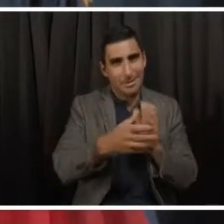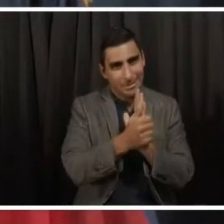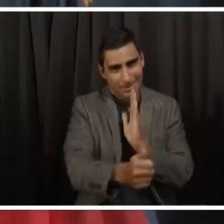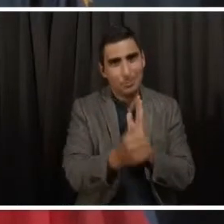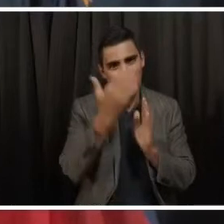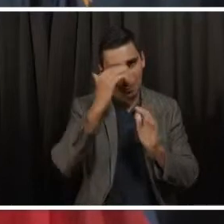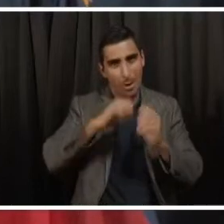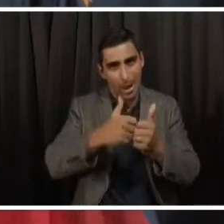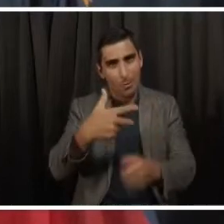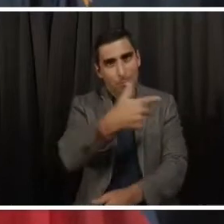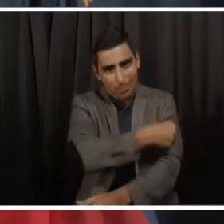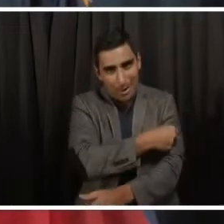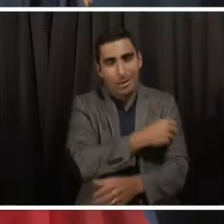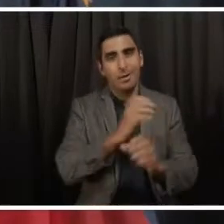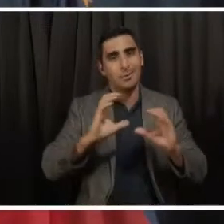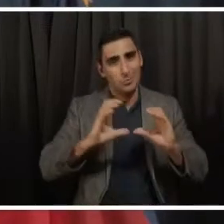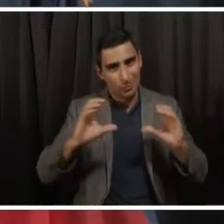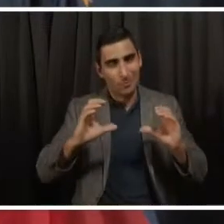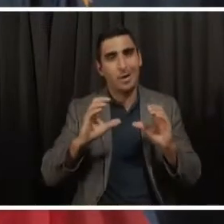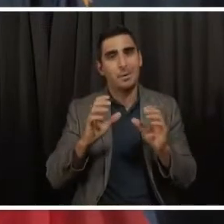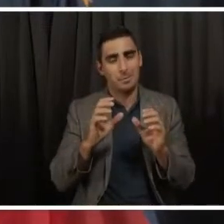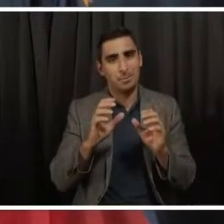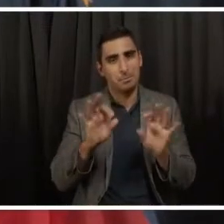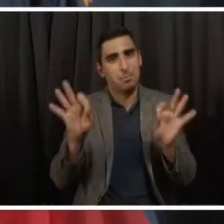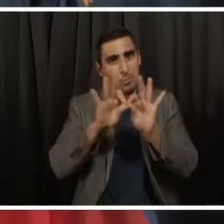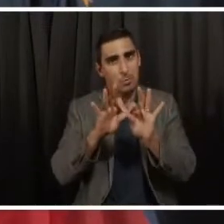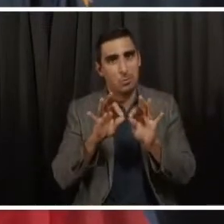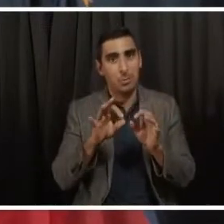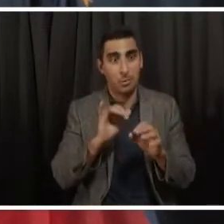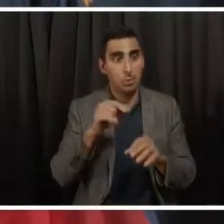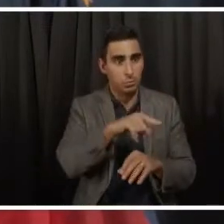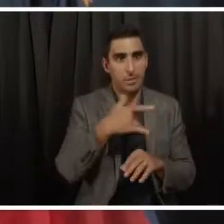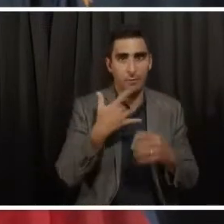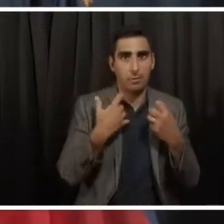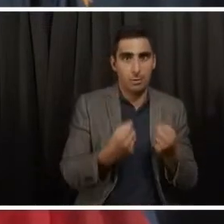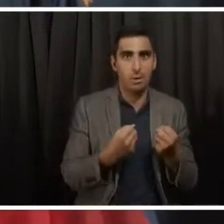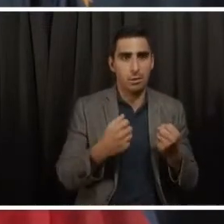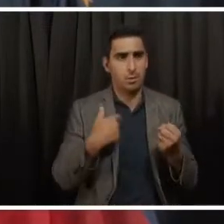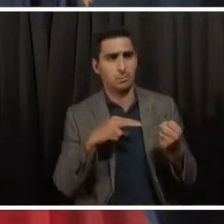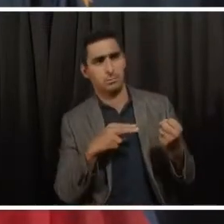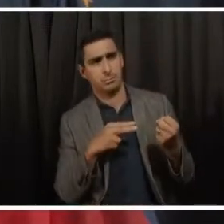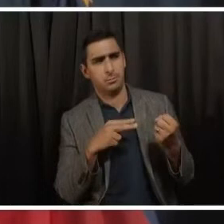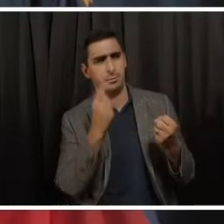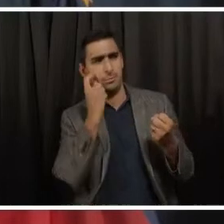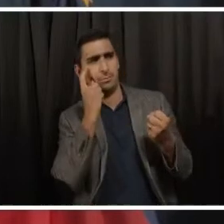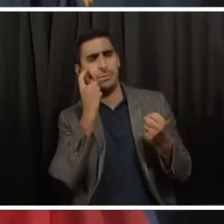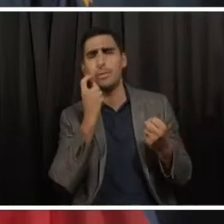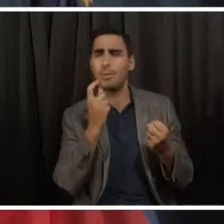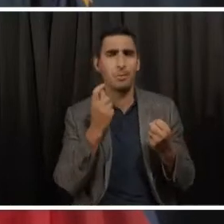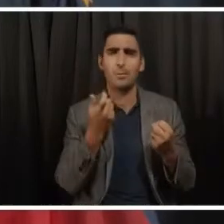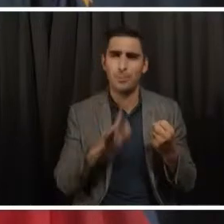qualified and certified. And we want to make sure that people have confidence that the people that are giving them shots are not themselves sick or infectious.